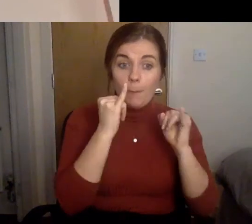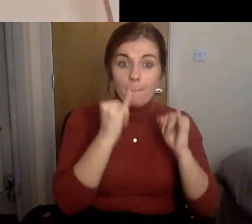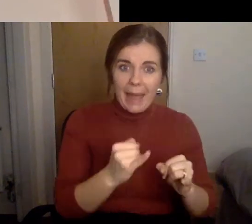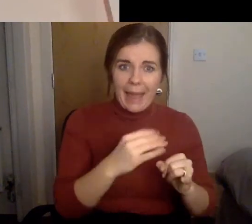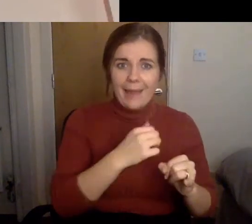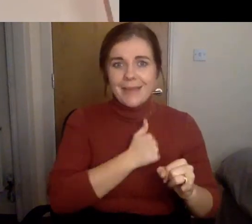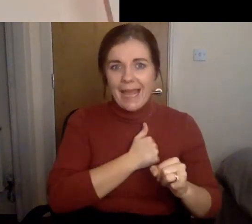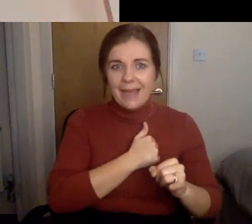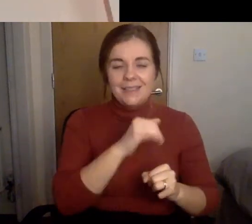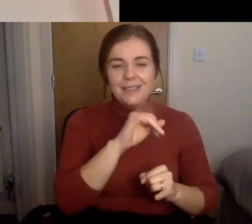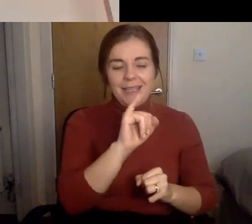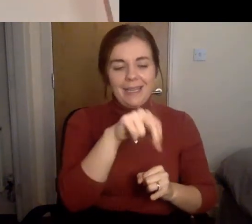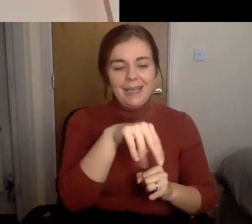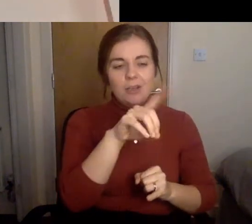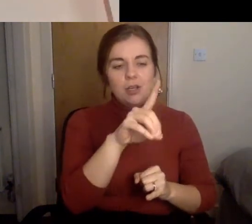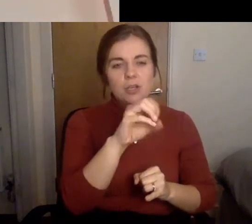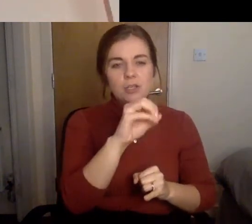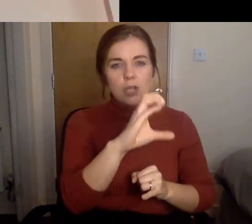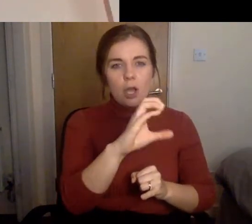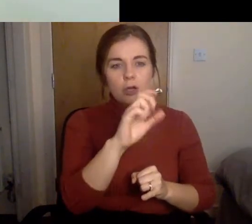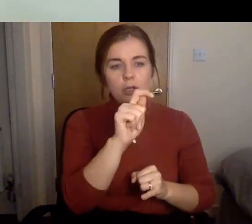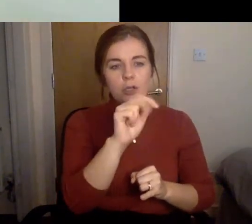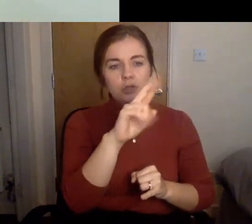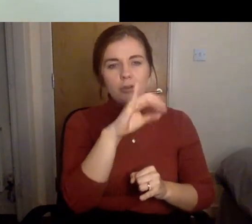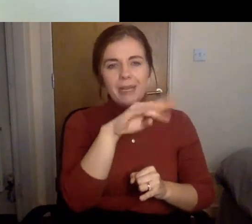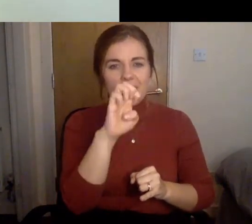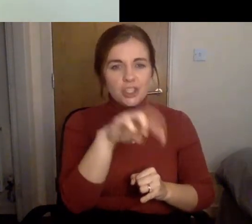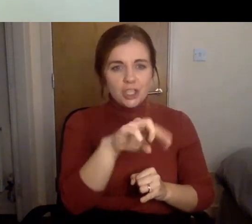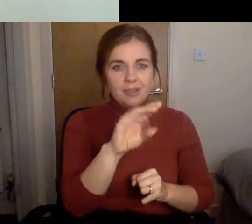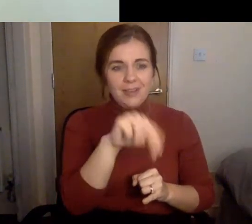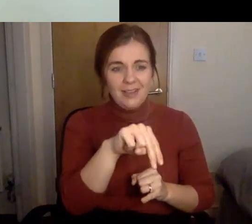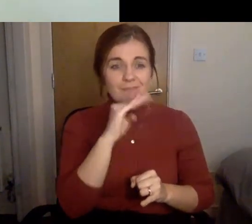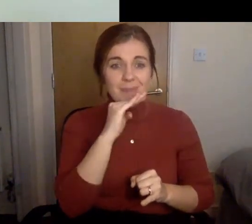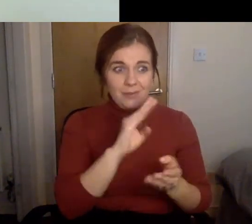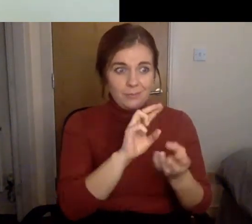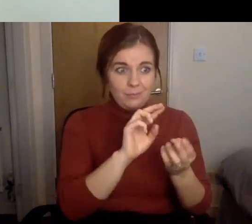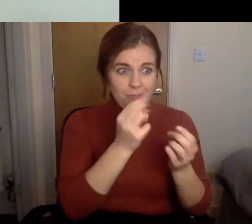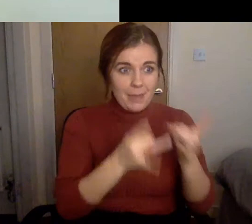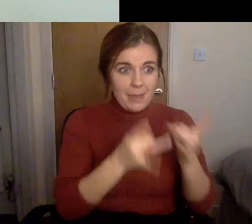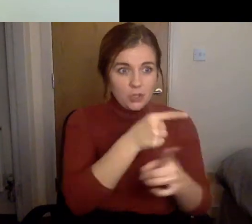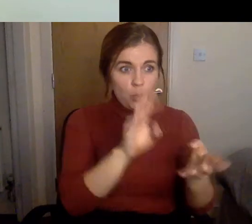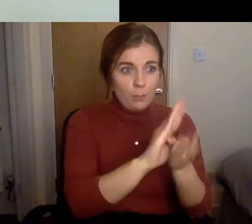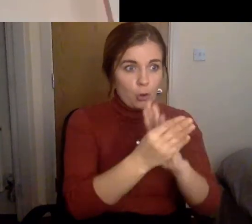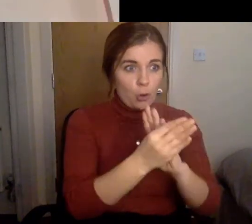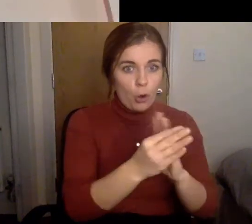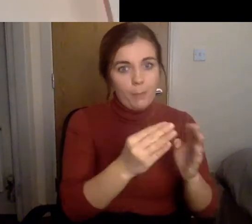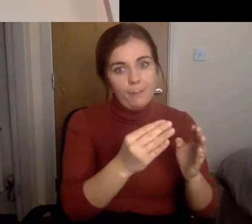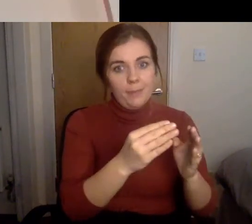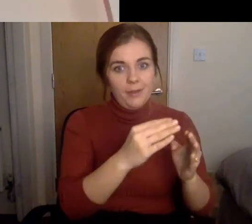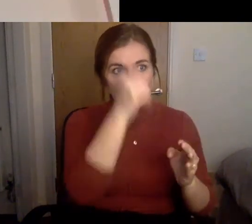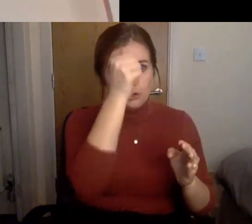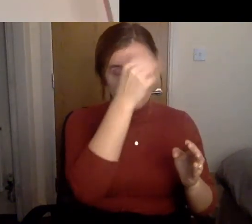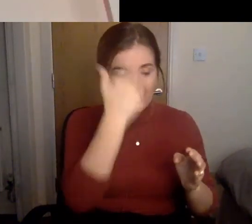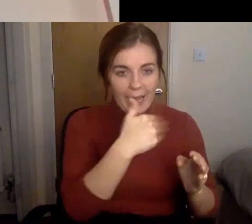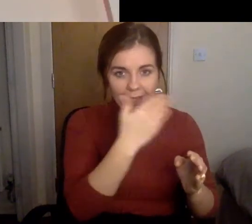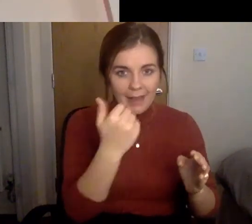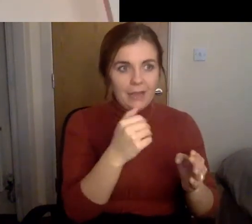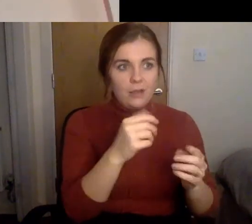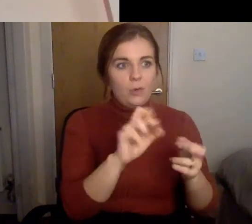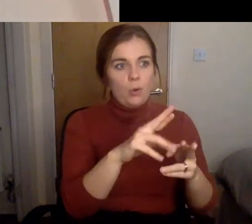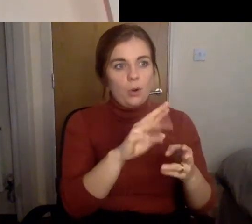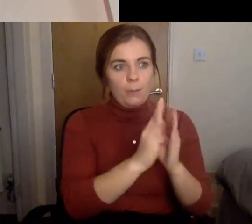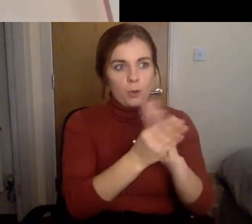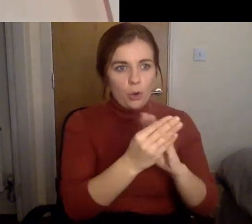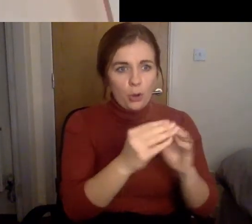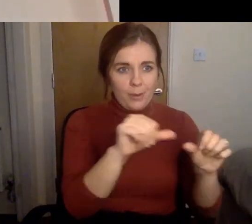about, And I think that's the real thing. Yeah, it's a great exercise. Because like you're seeing it there, and